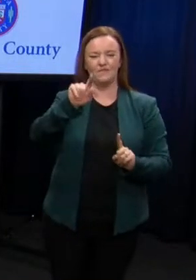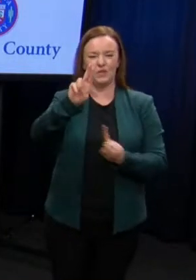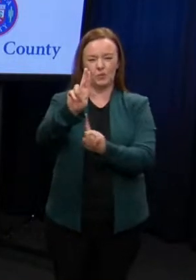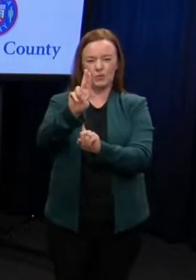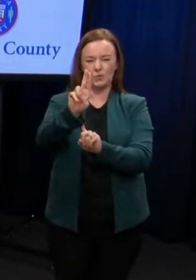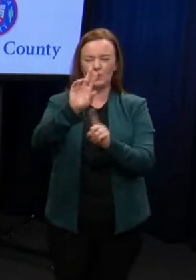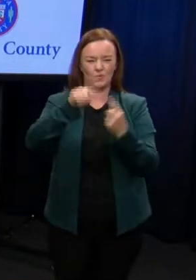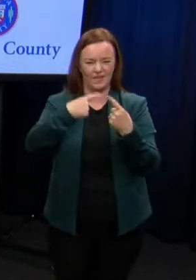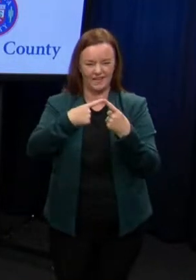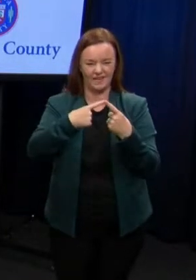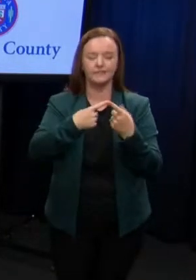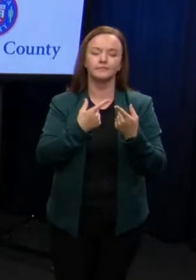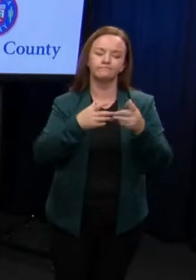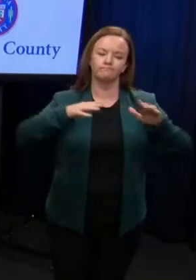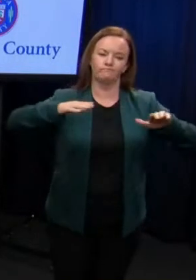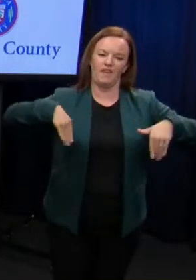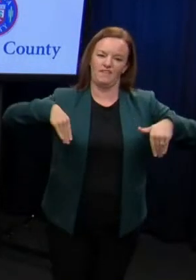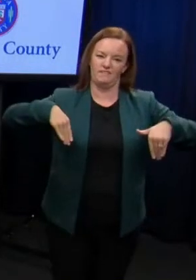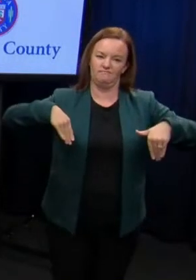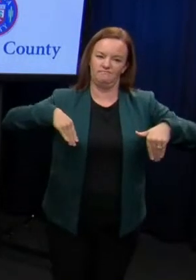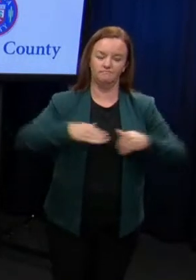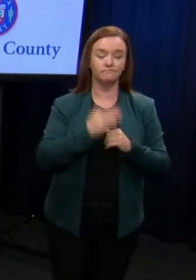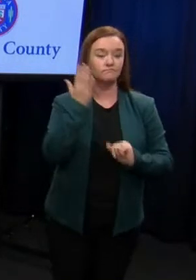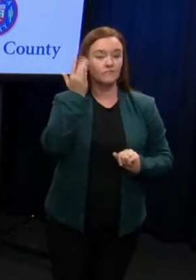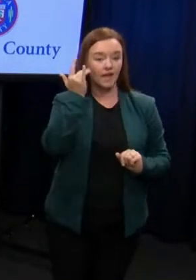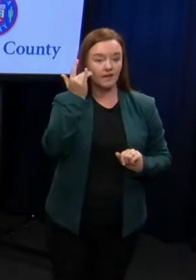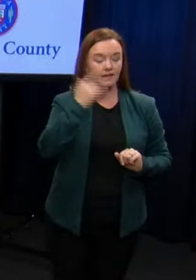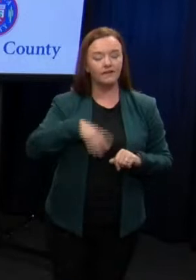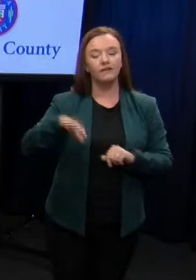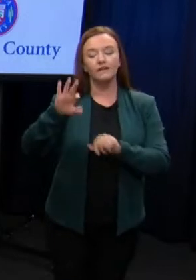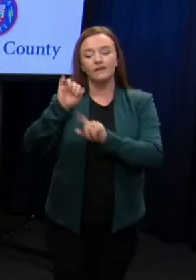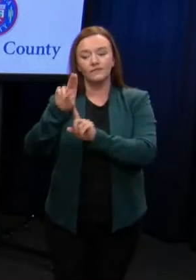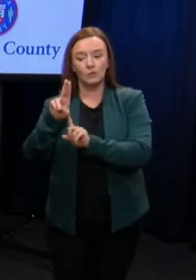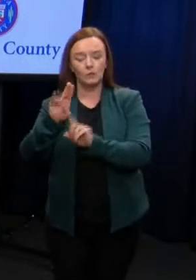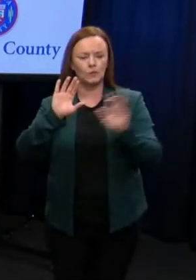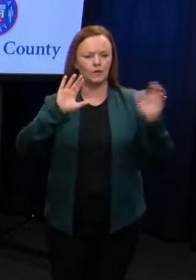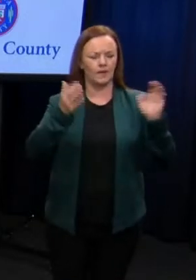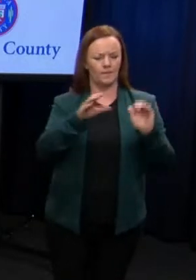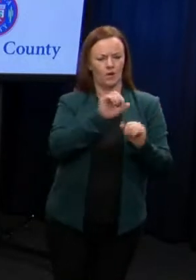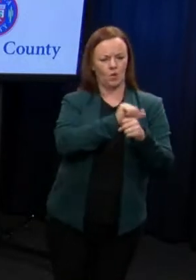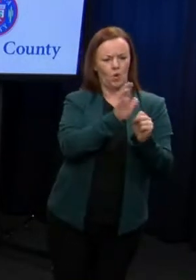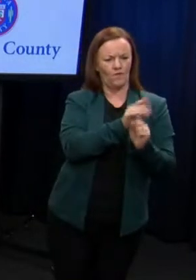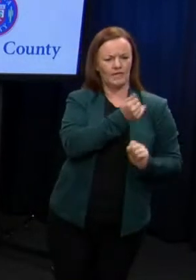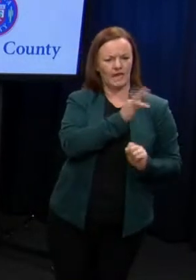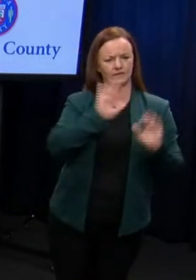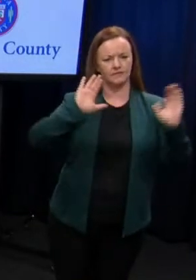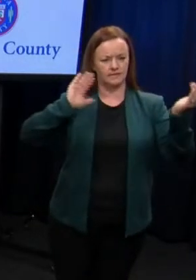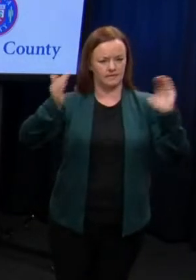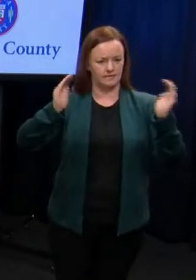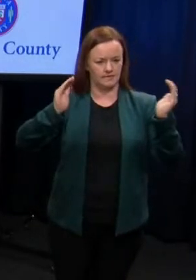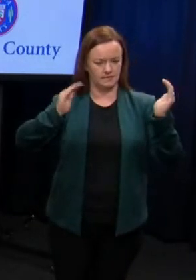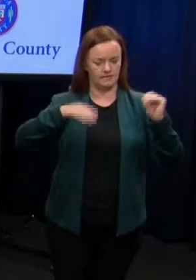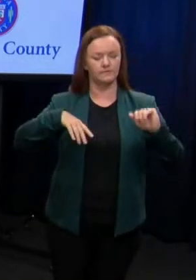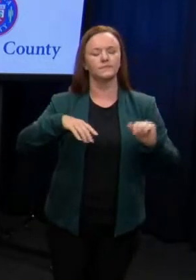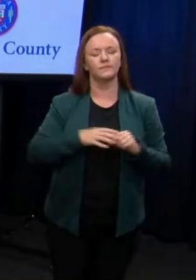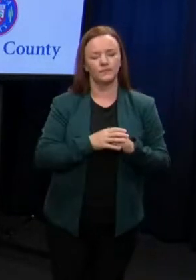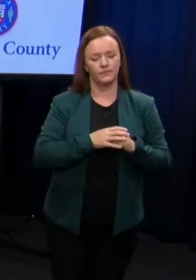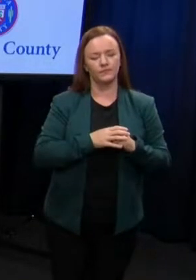yet. And here's why. When you compare COVID-19 to the flu in Maricopa County, 7%